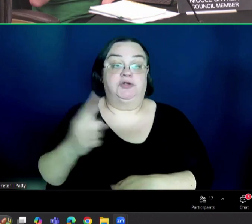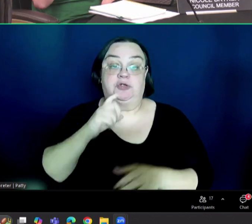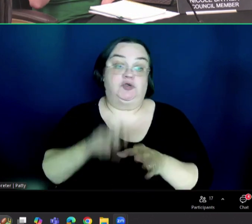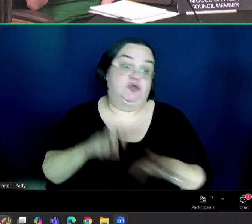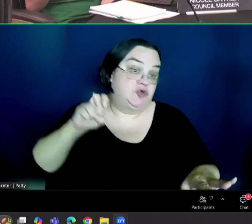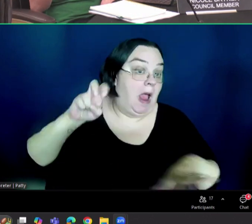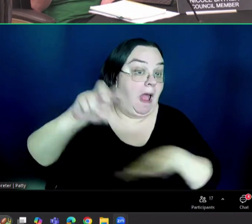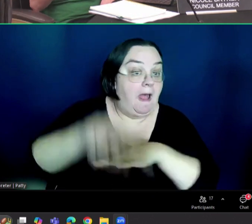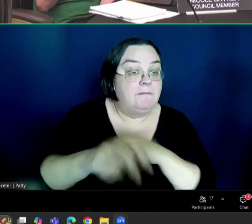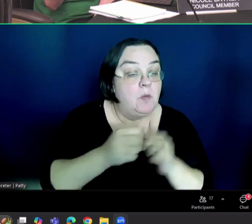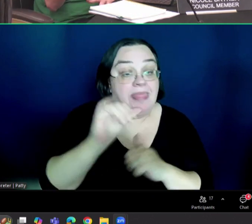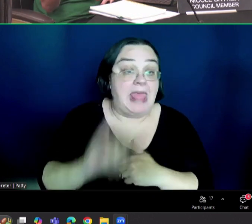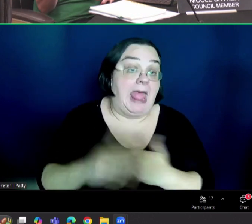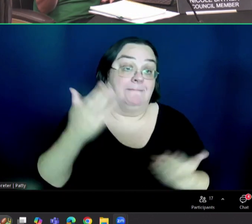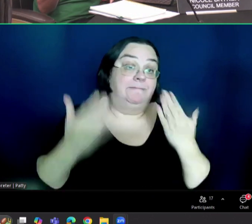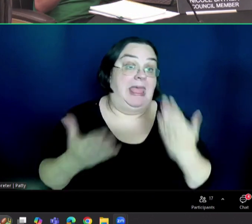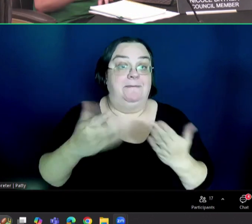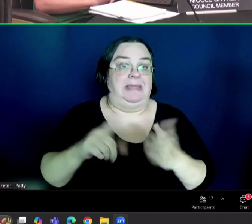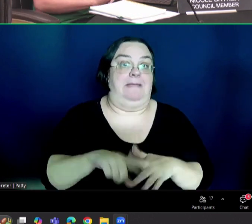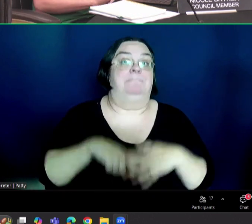could be pioneers the wrong way.